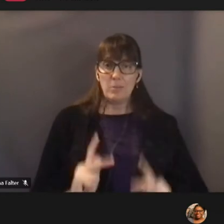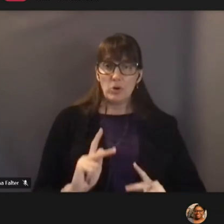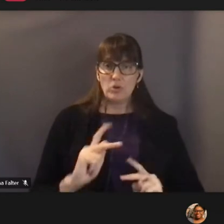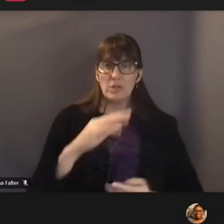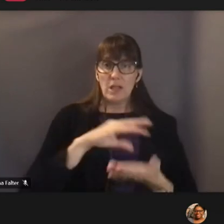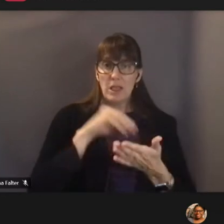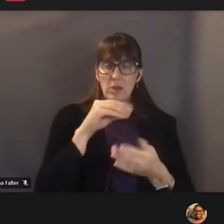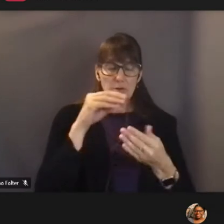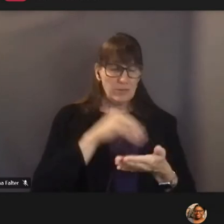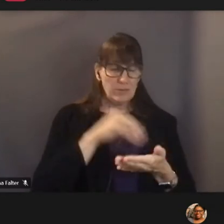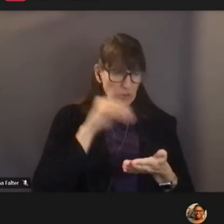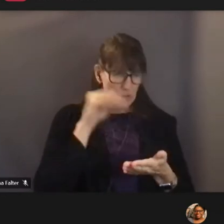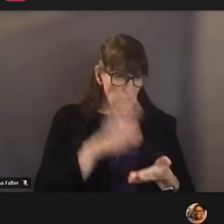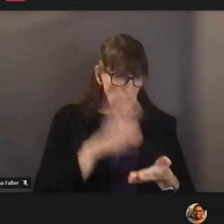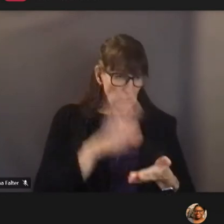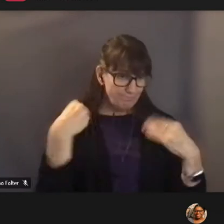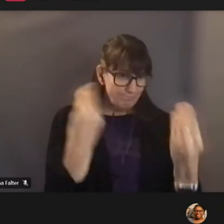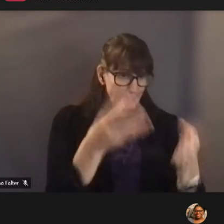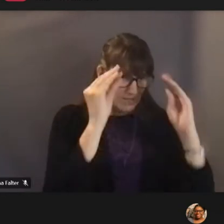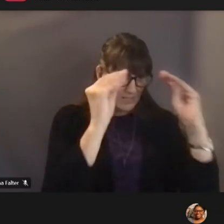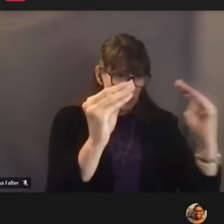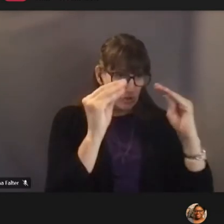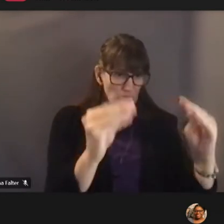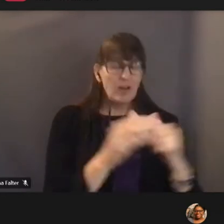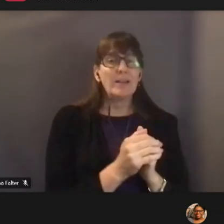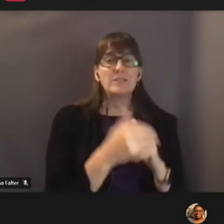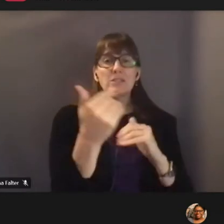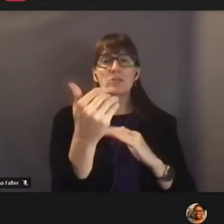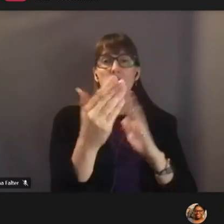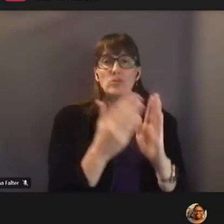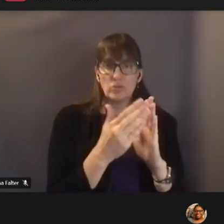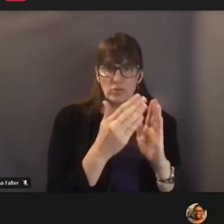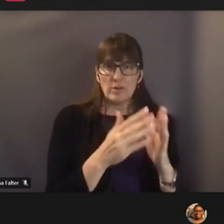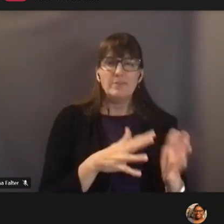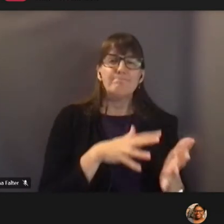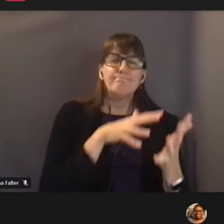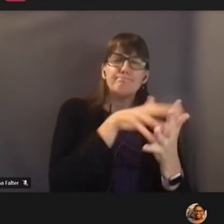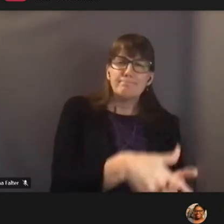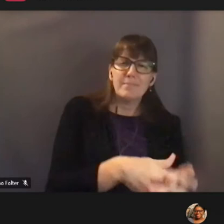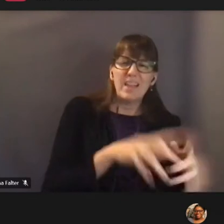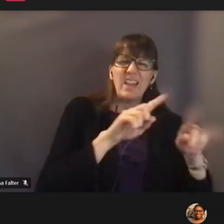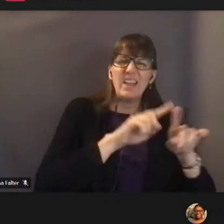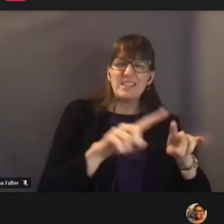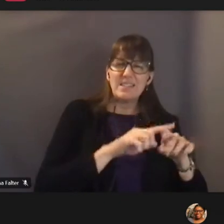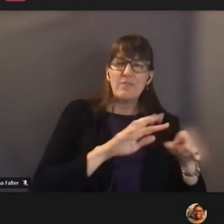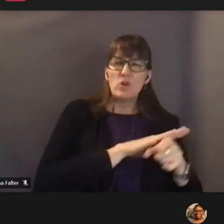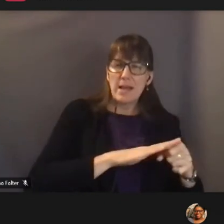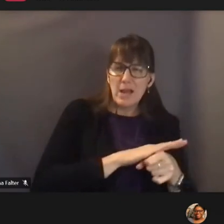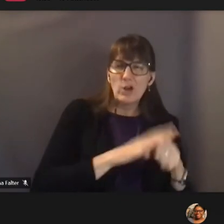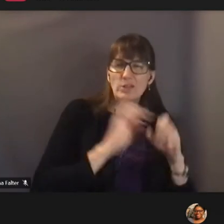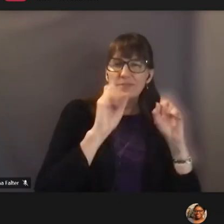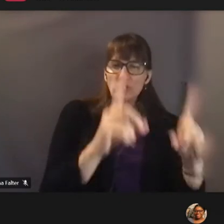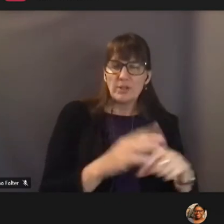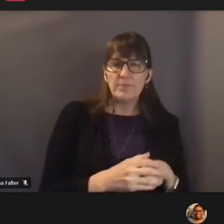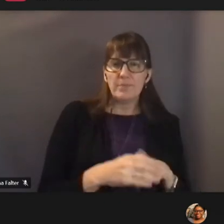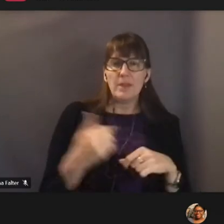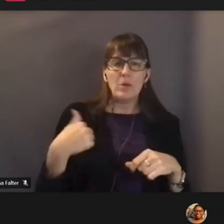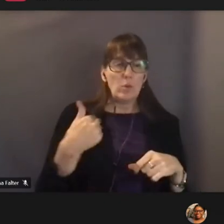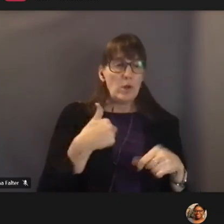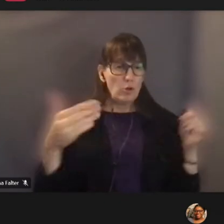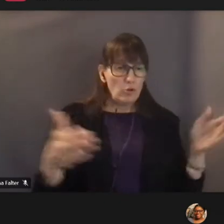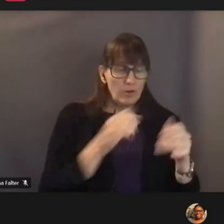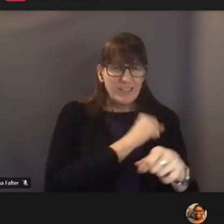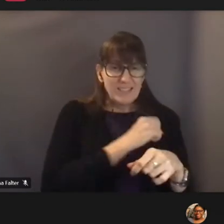instruction and see these strategies embedded across content areas. We are pushing our staff to constantly consider how their work